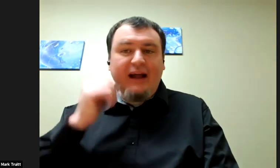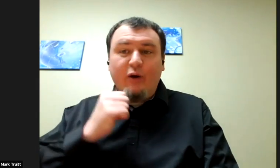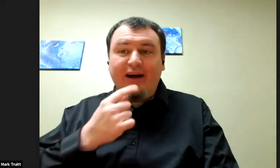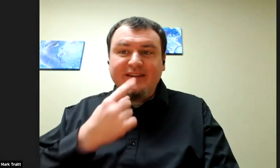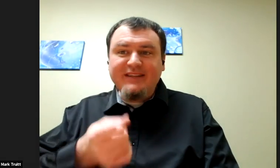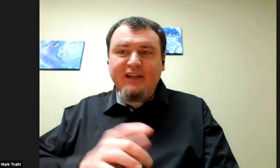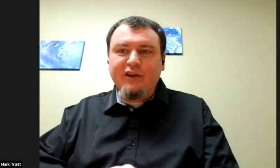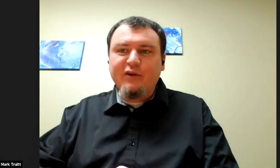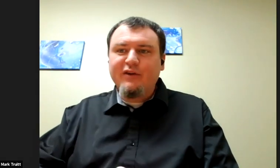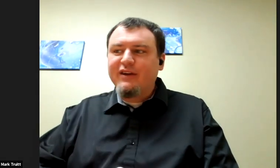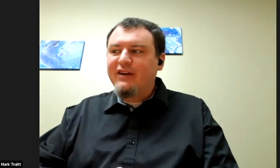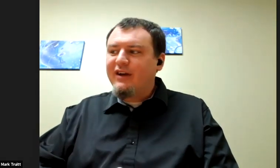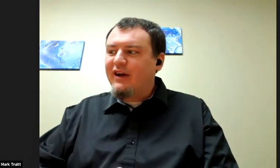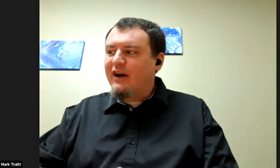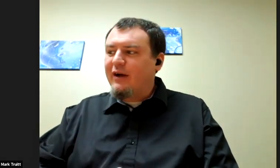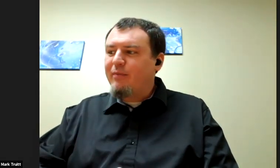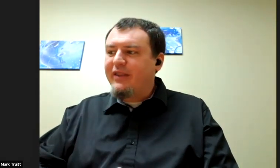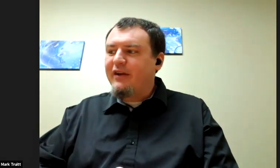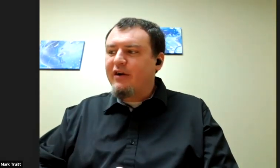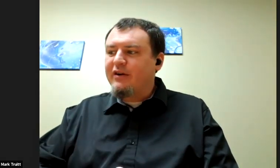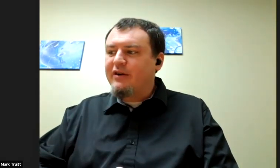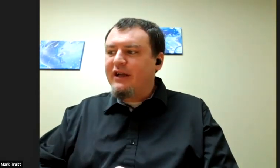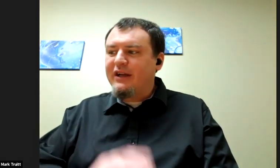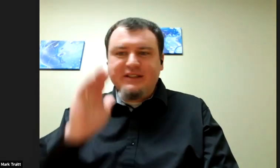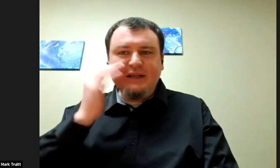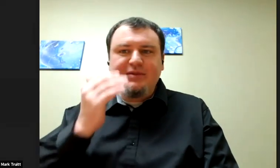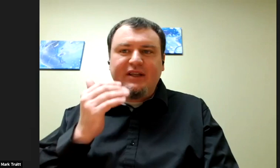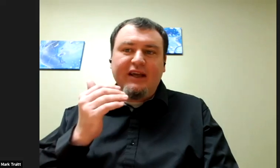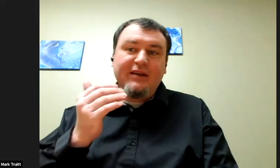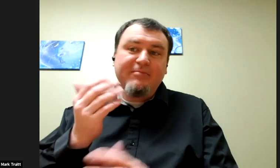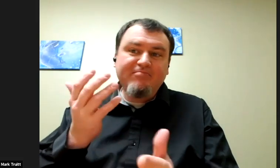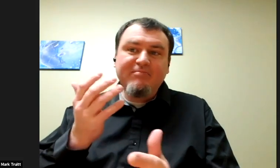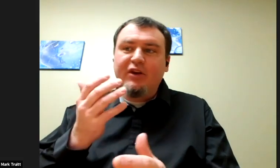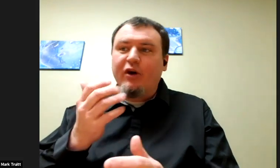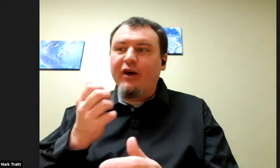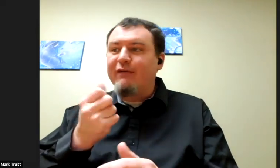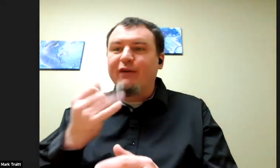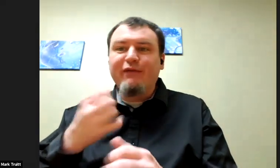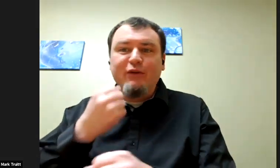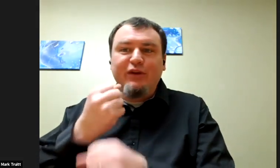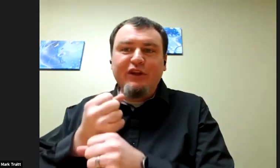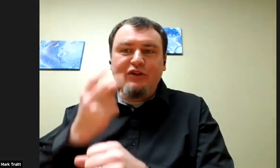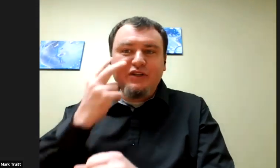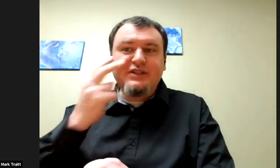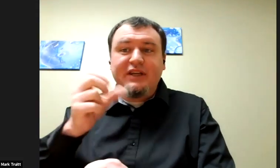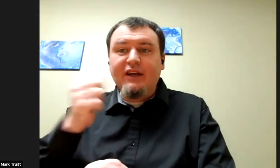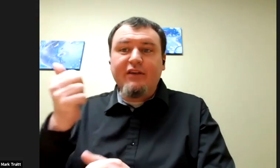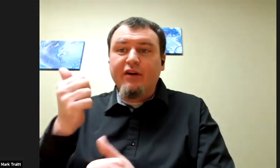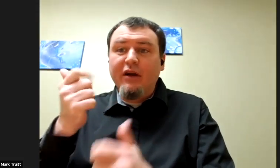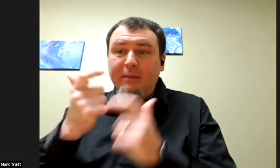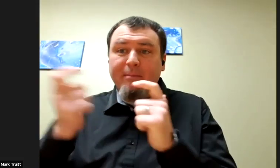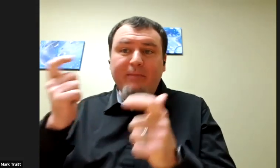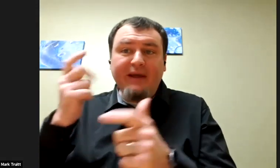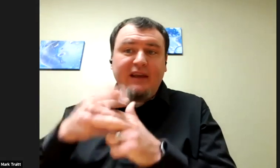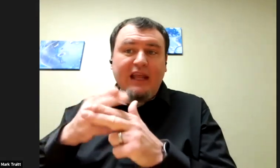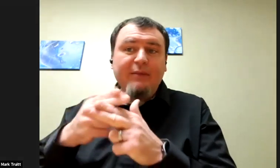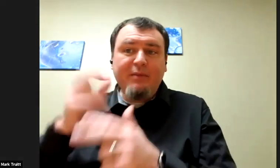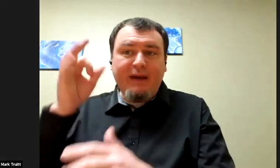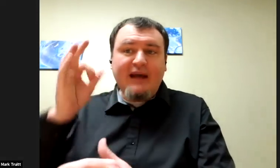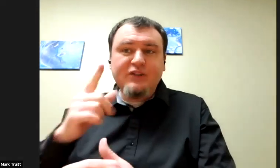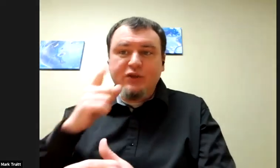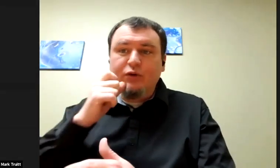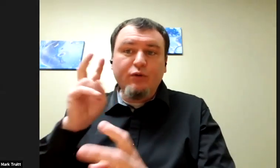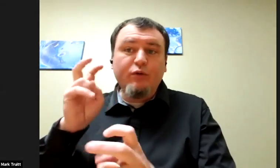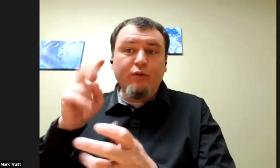I know I don't have to tell you, but it seems like, you know, every few years you see another big